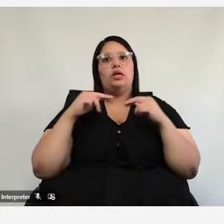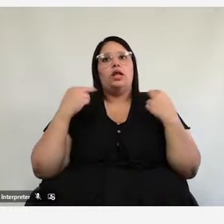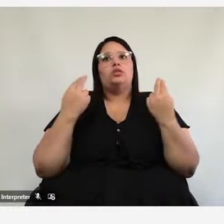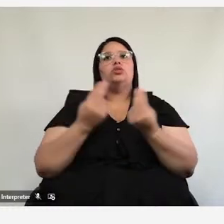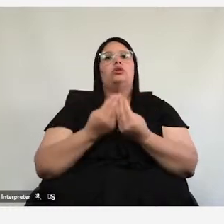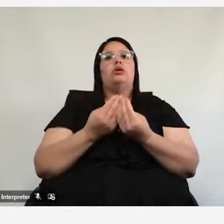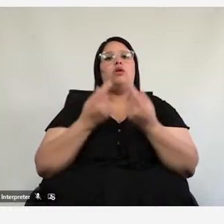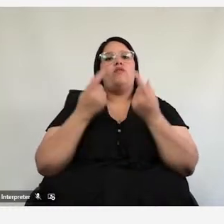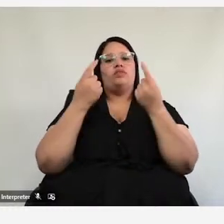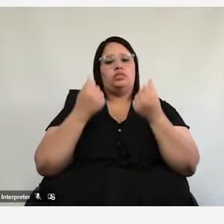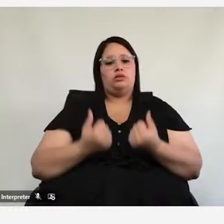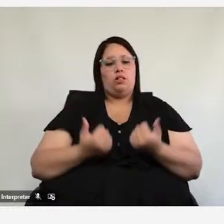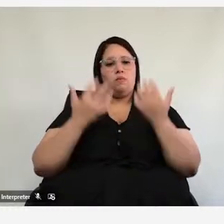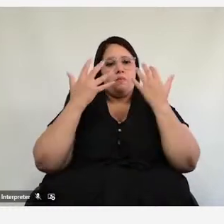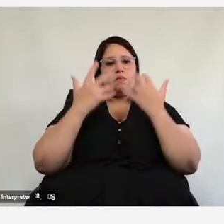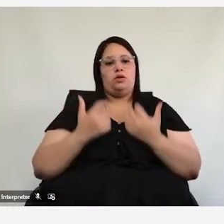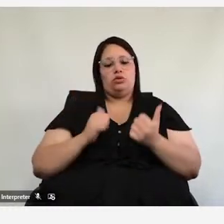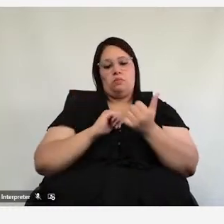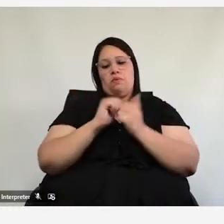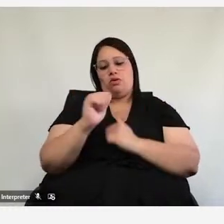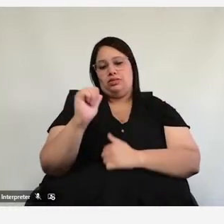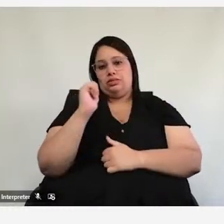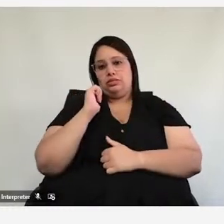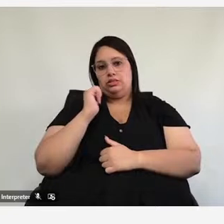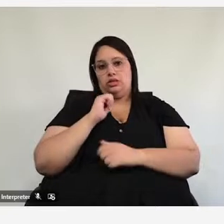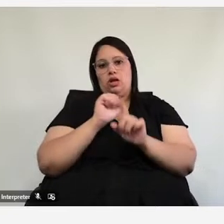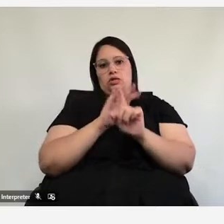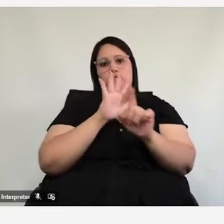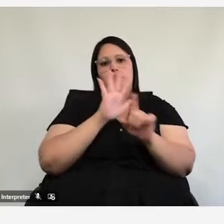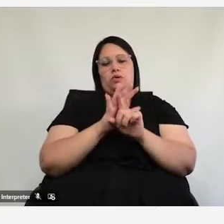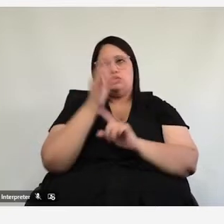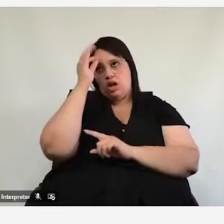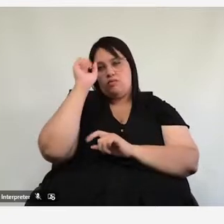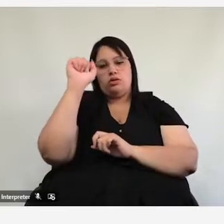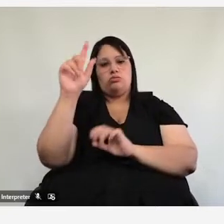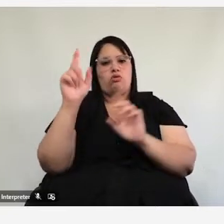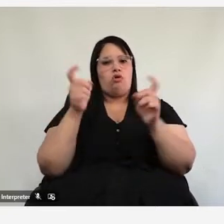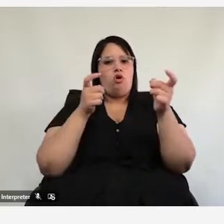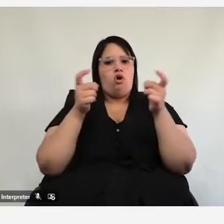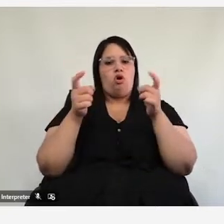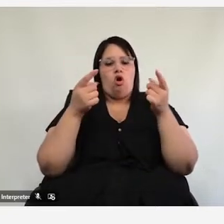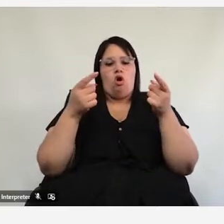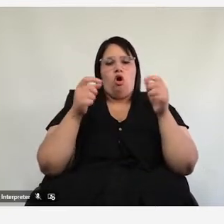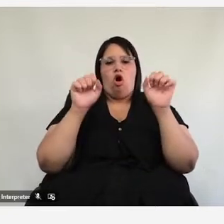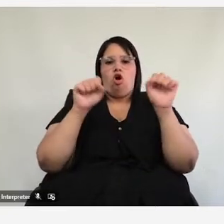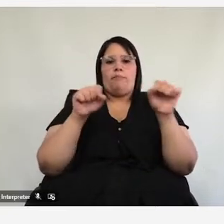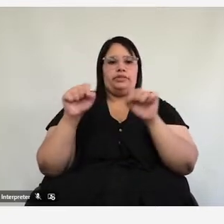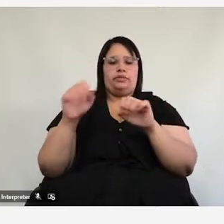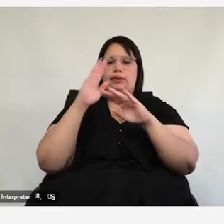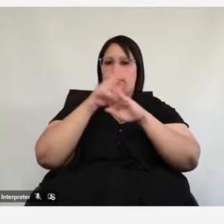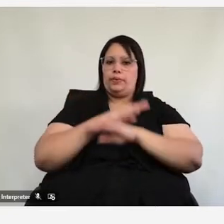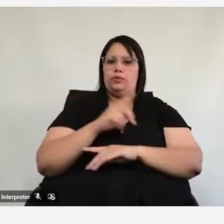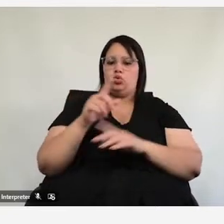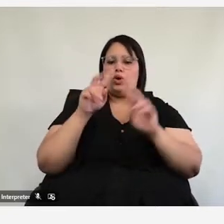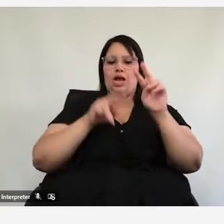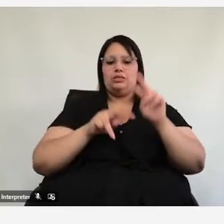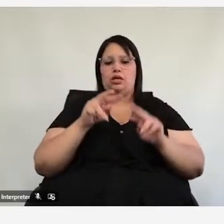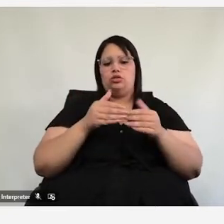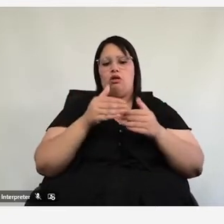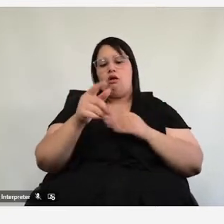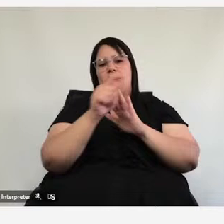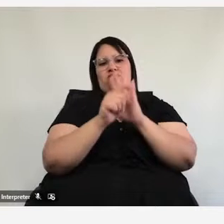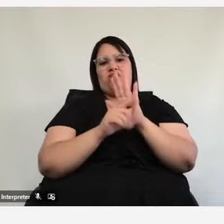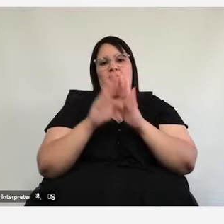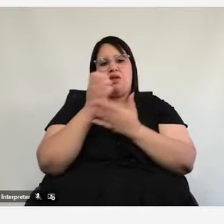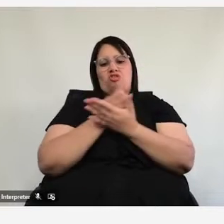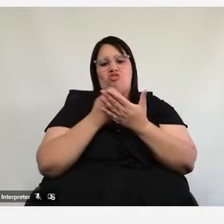national fiscal budget passed yesterday exposed the government's incompetence in addressing long-term economic